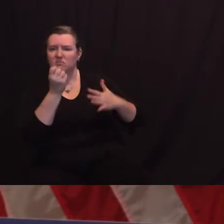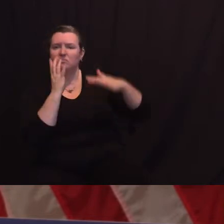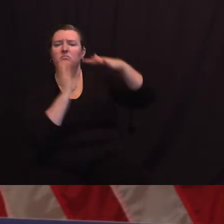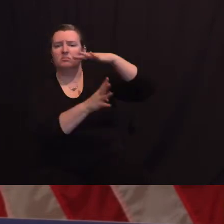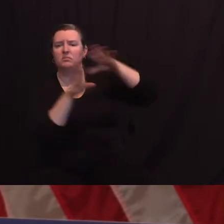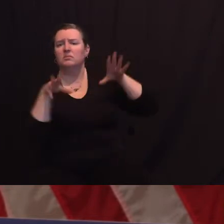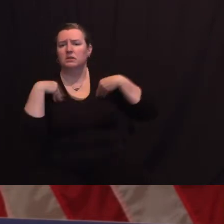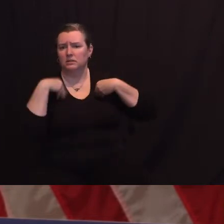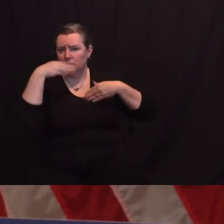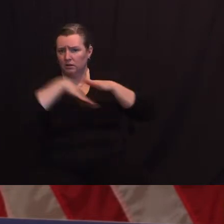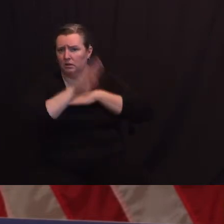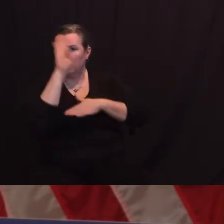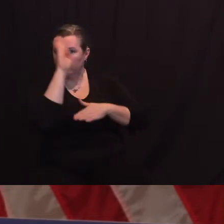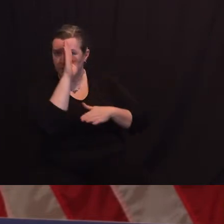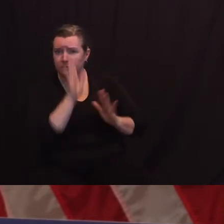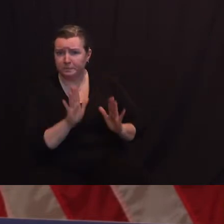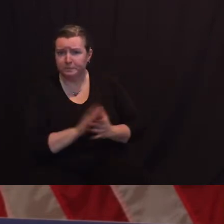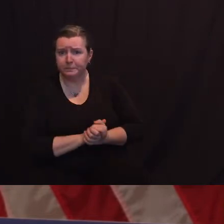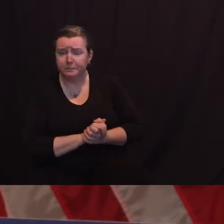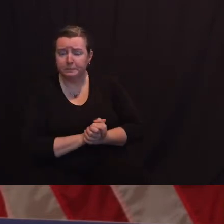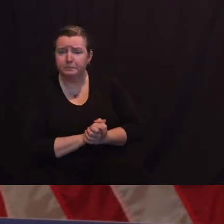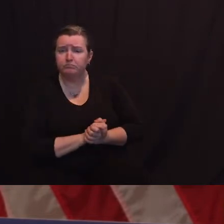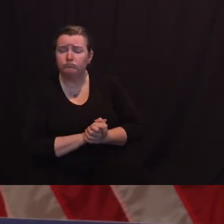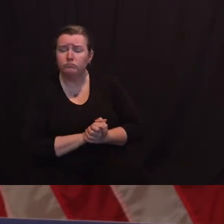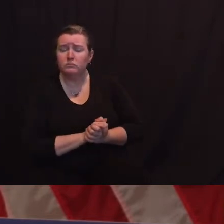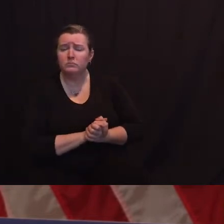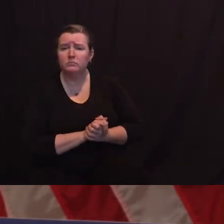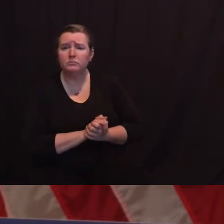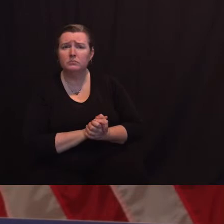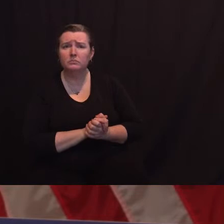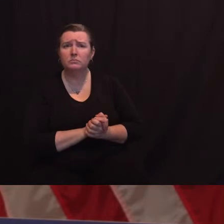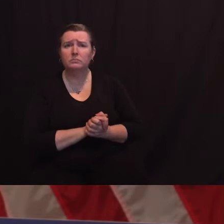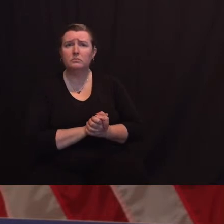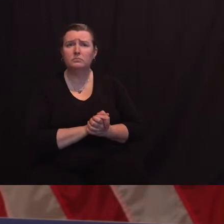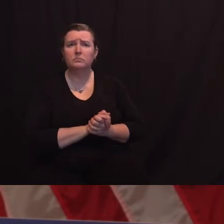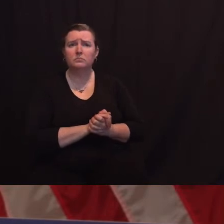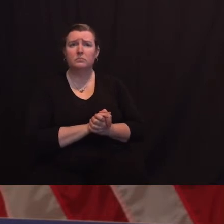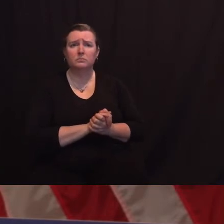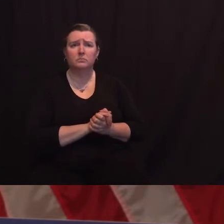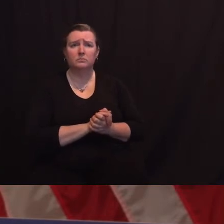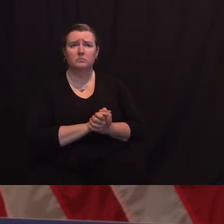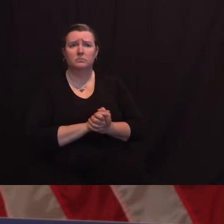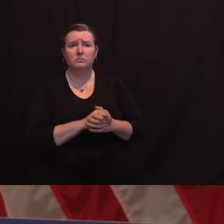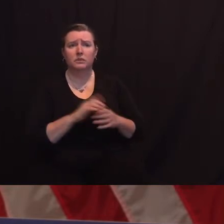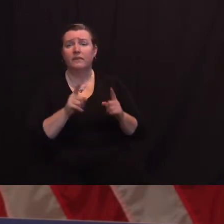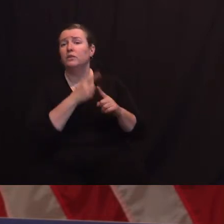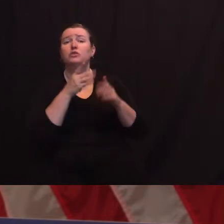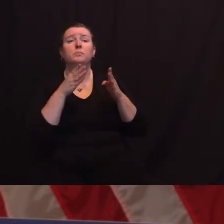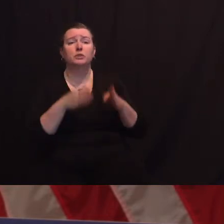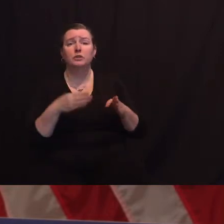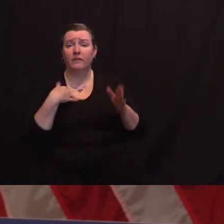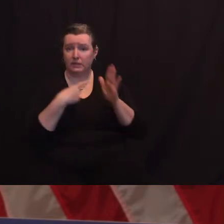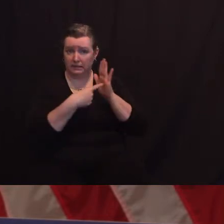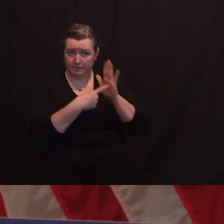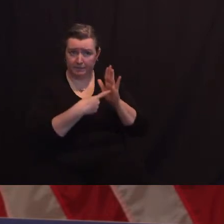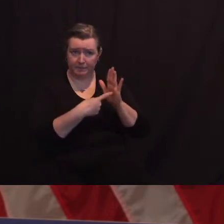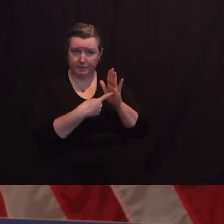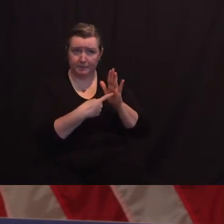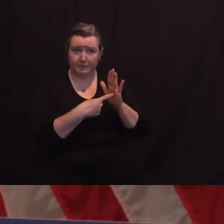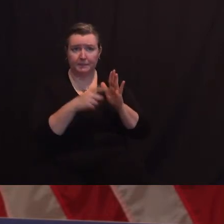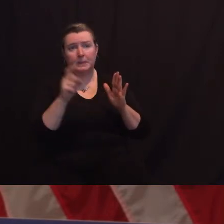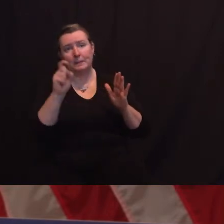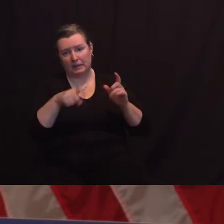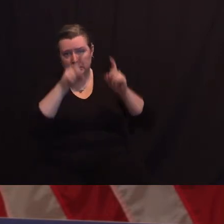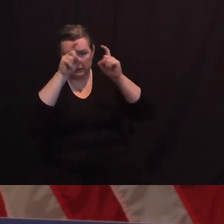could be from the clinic as well. And but the first thing is, if somebody's got symptoms, they need to get tested. Make sure